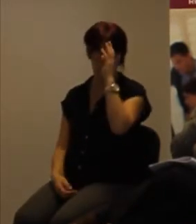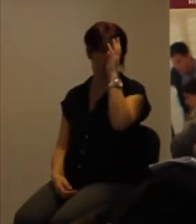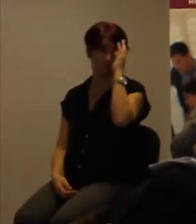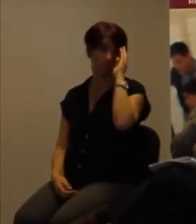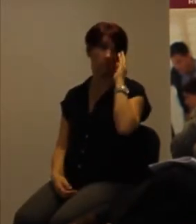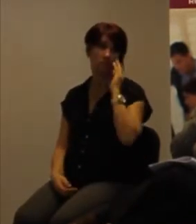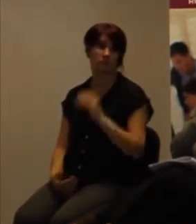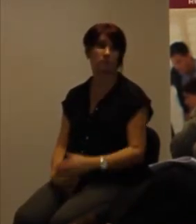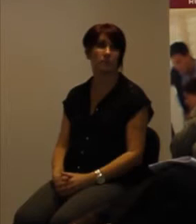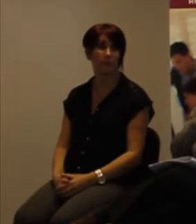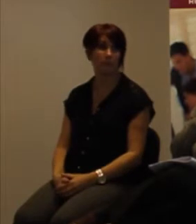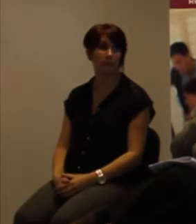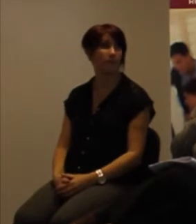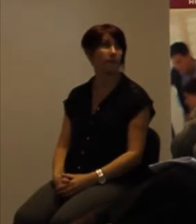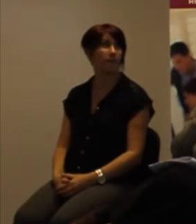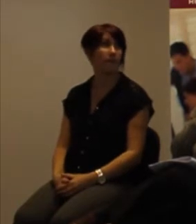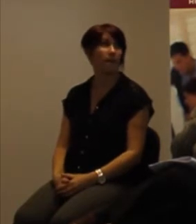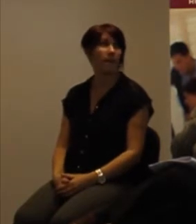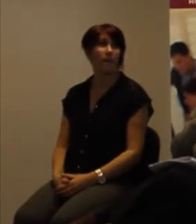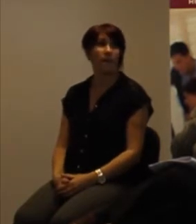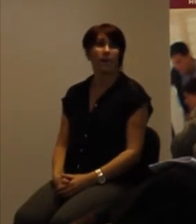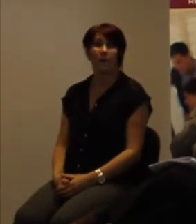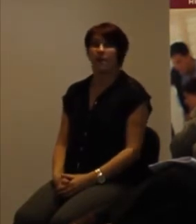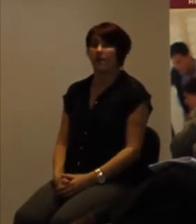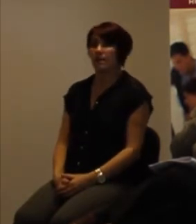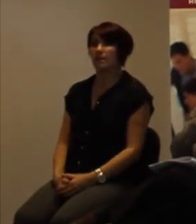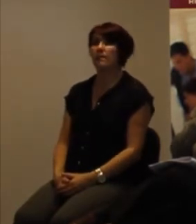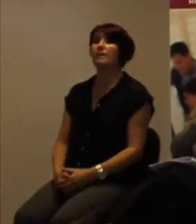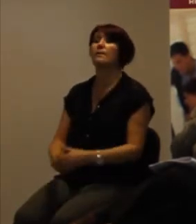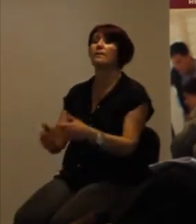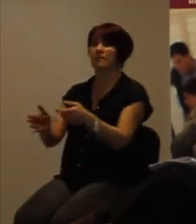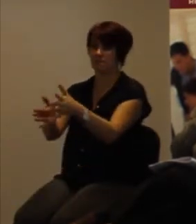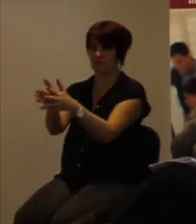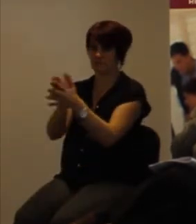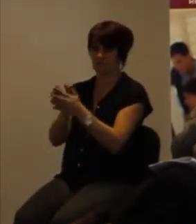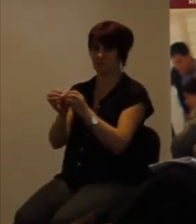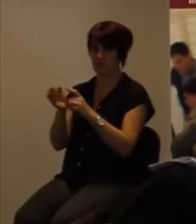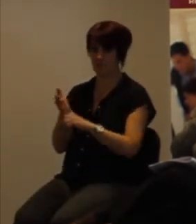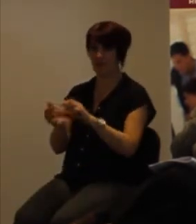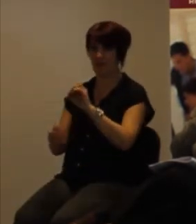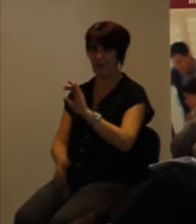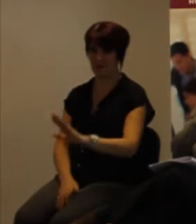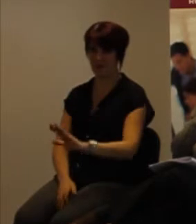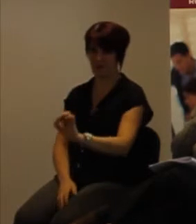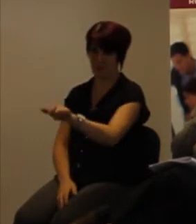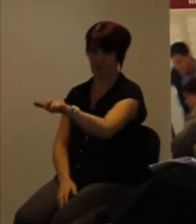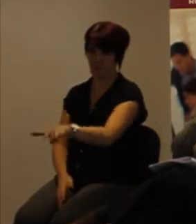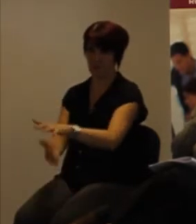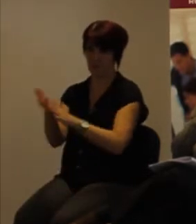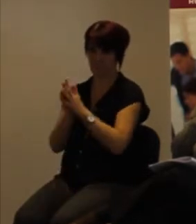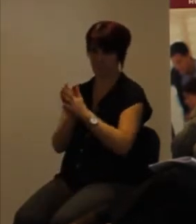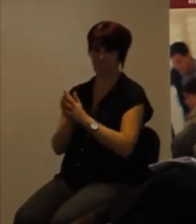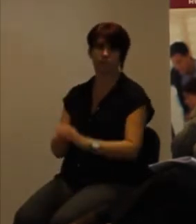Okay, so presenting in British Sign Language or Irish Sign Language.